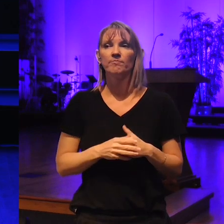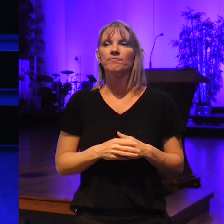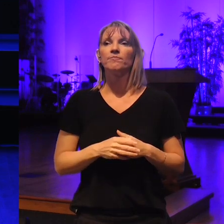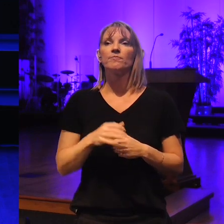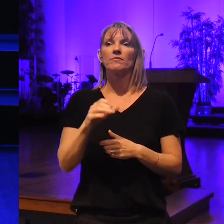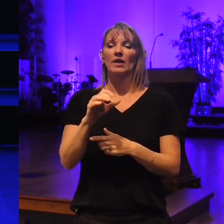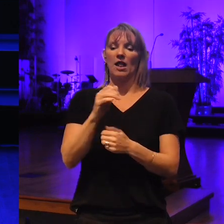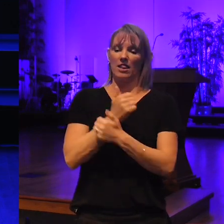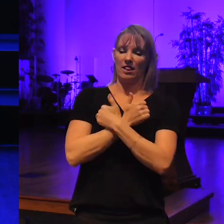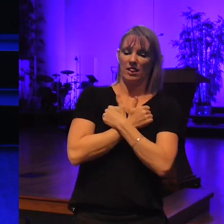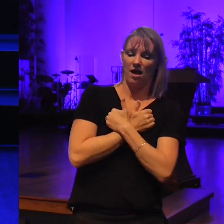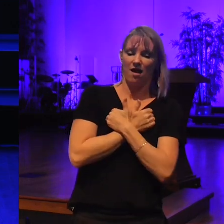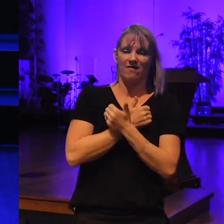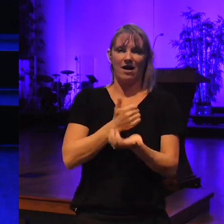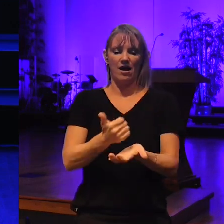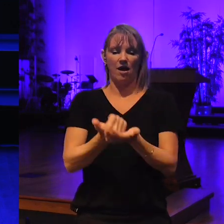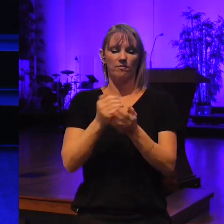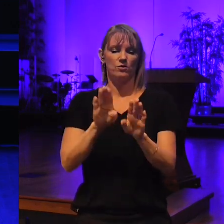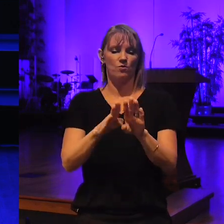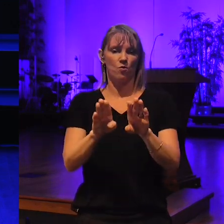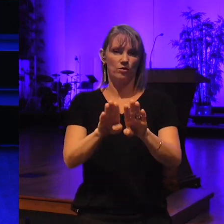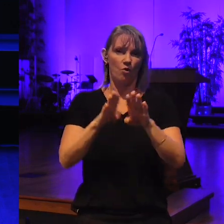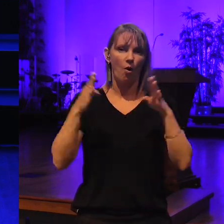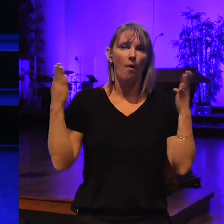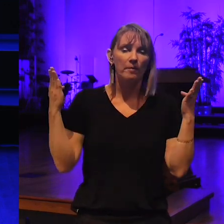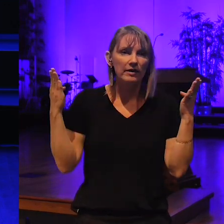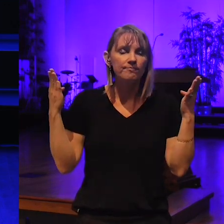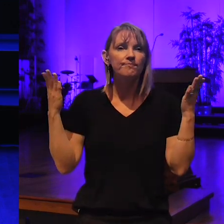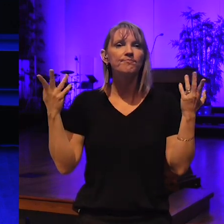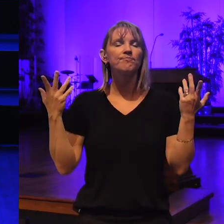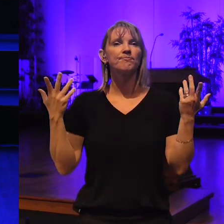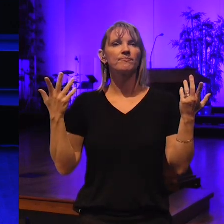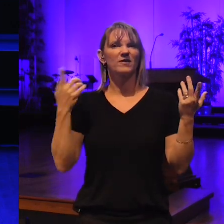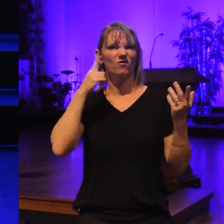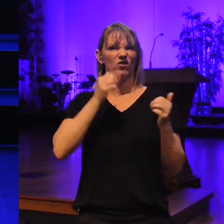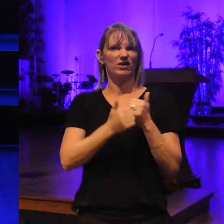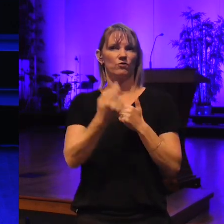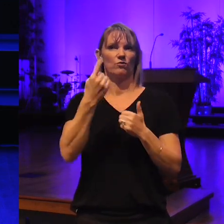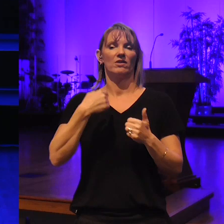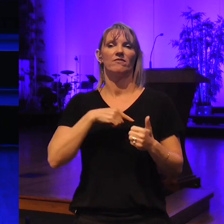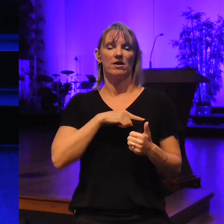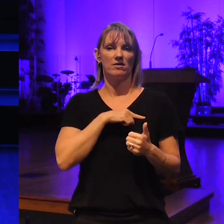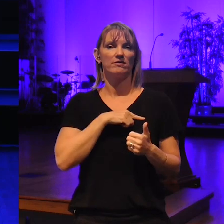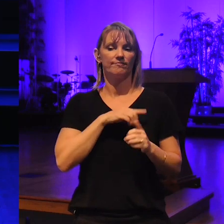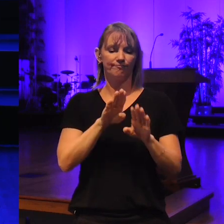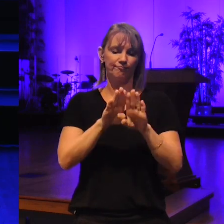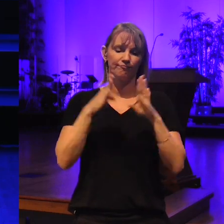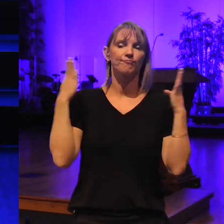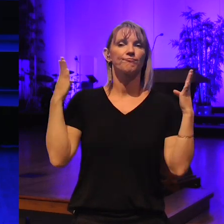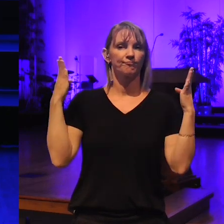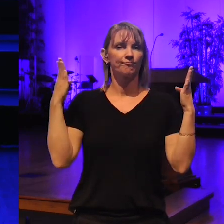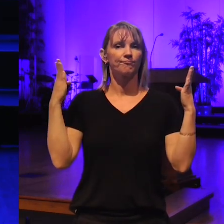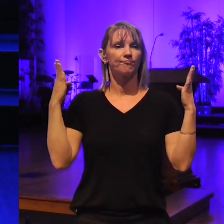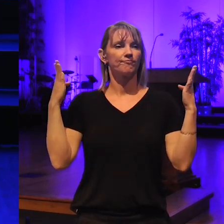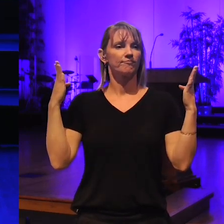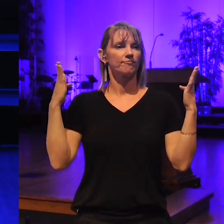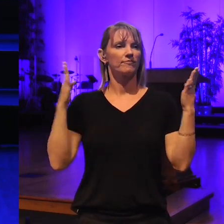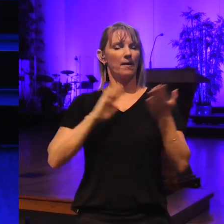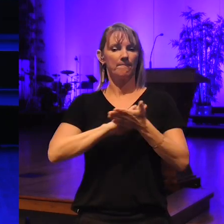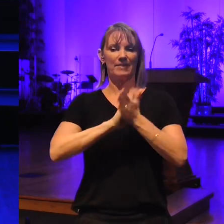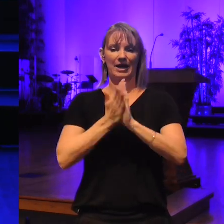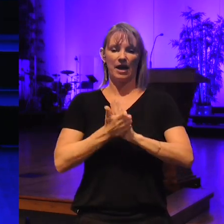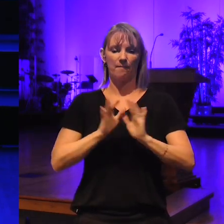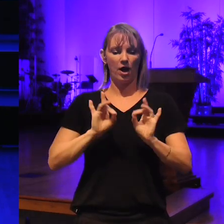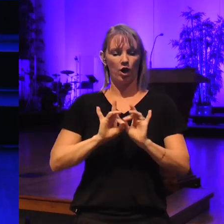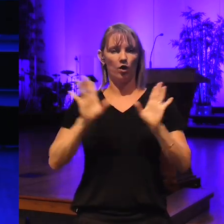So love opens doors. It opens doorways for each one of us. So be a